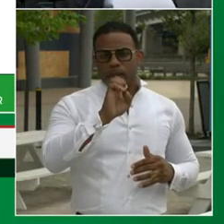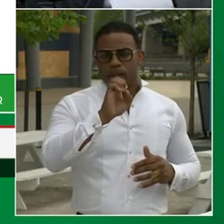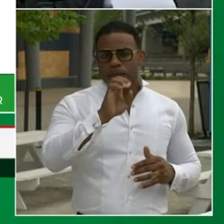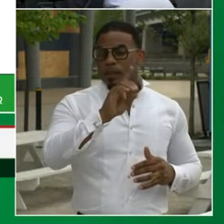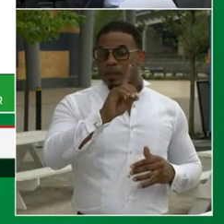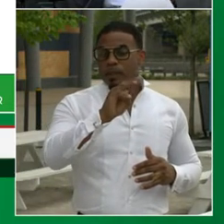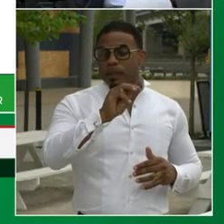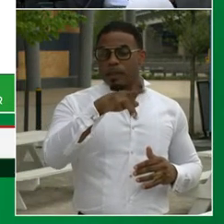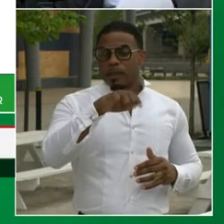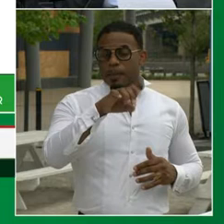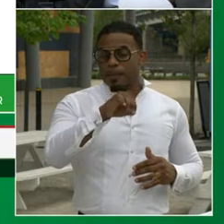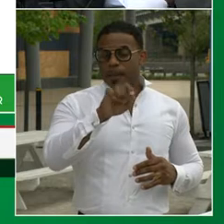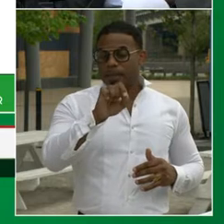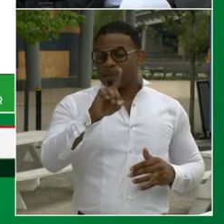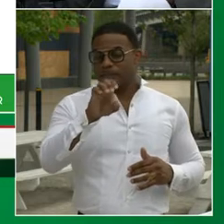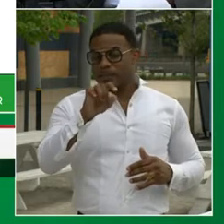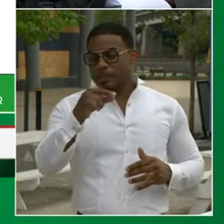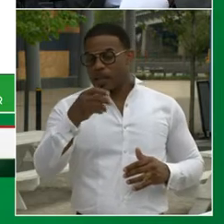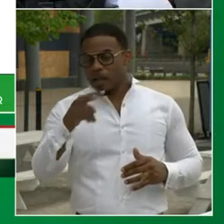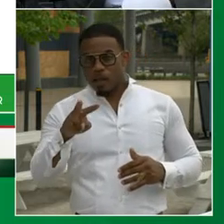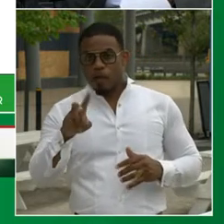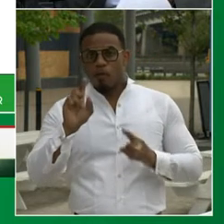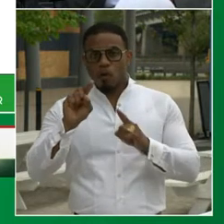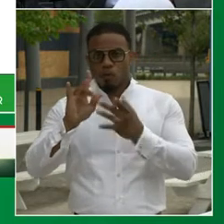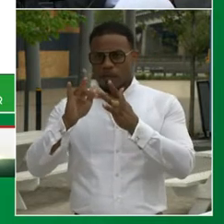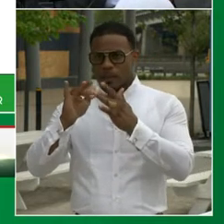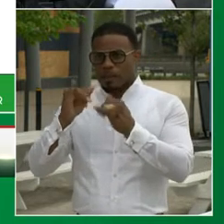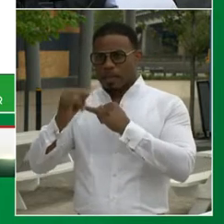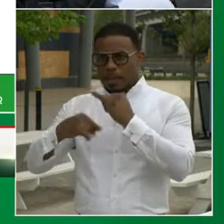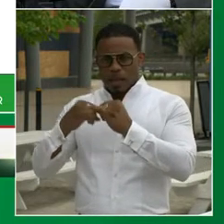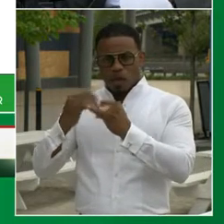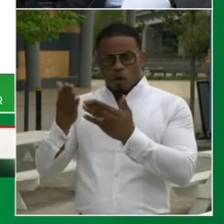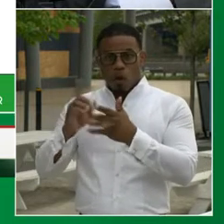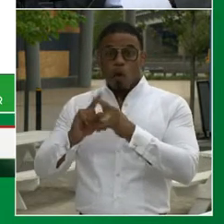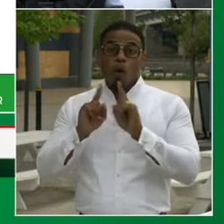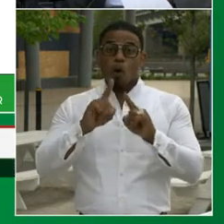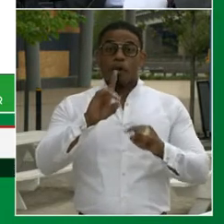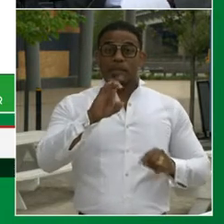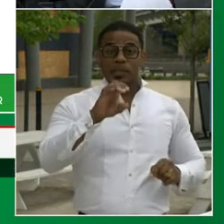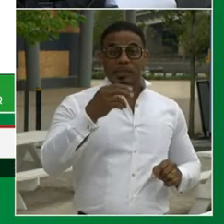DMPED.dc.gov, go into the Business Development International Services, or they can actually go to the